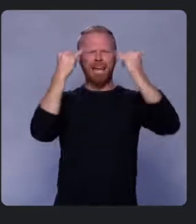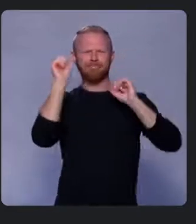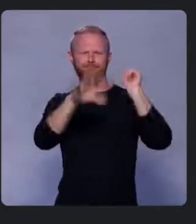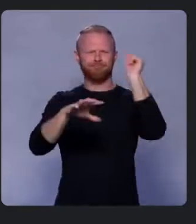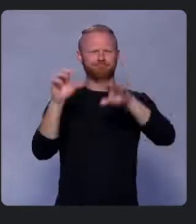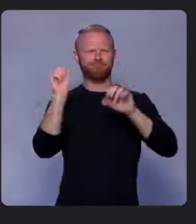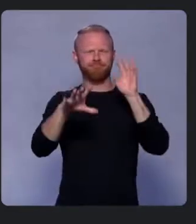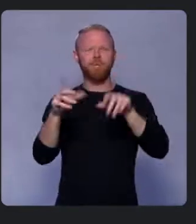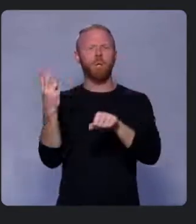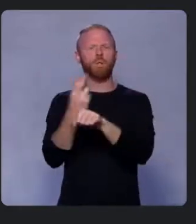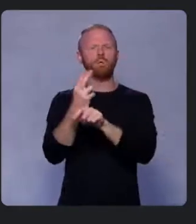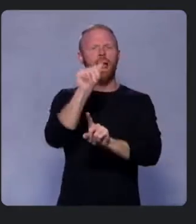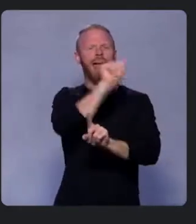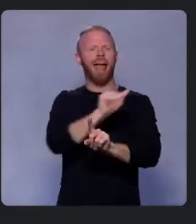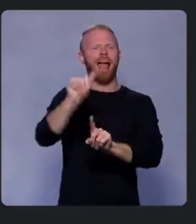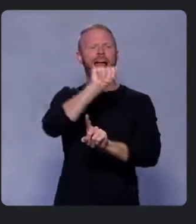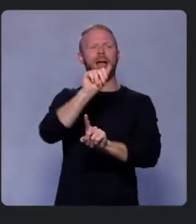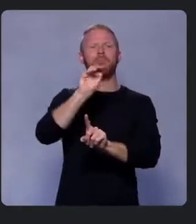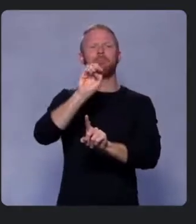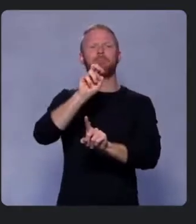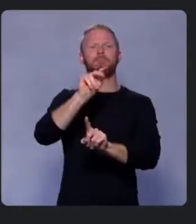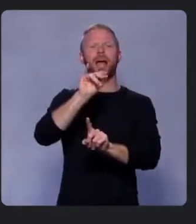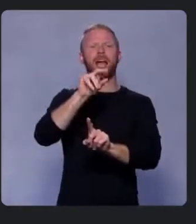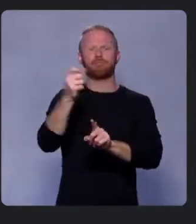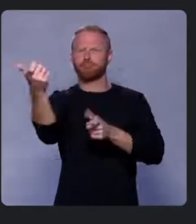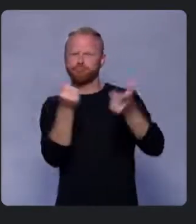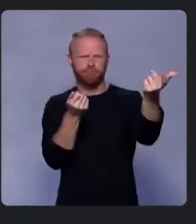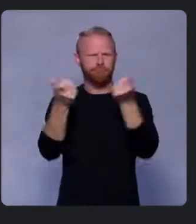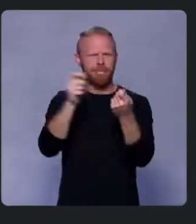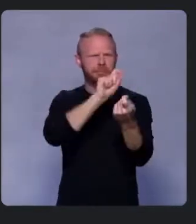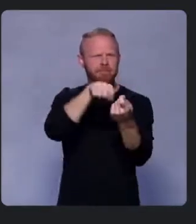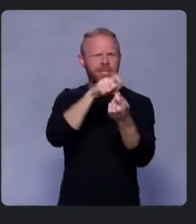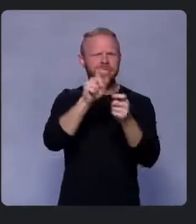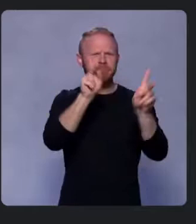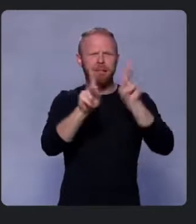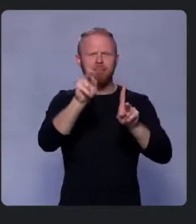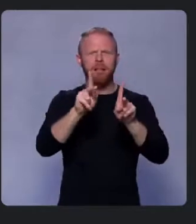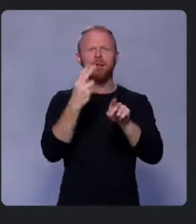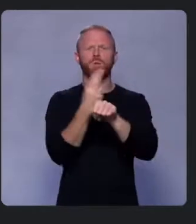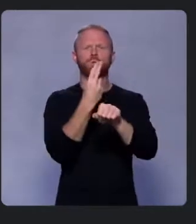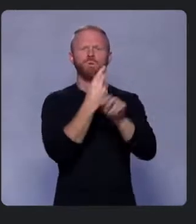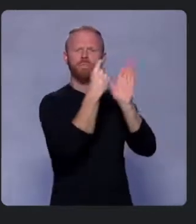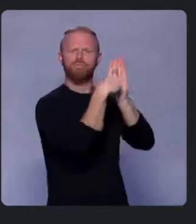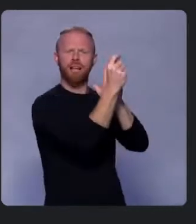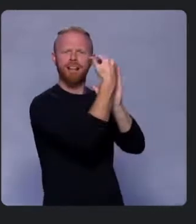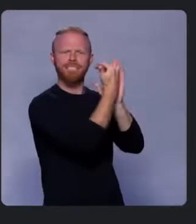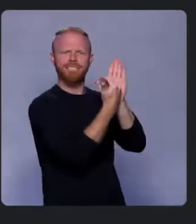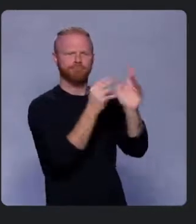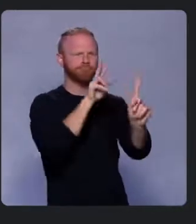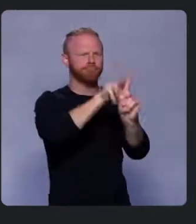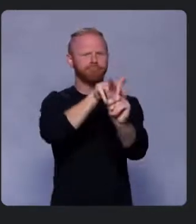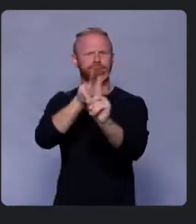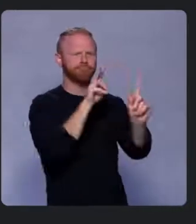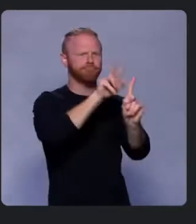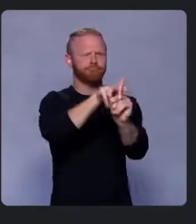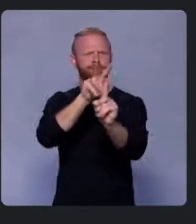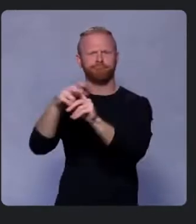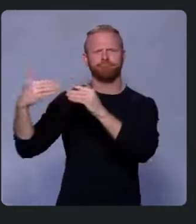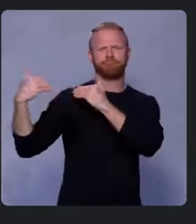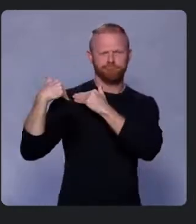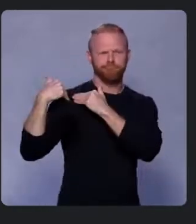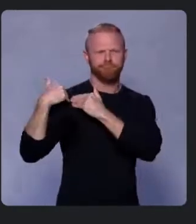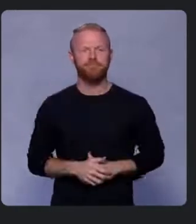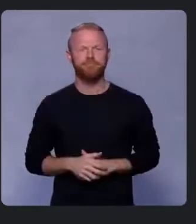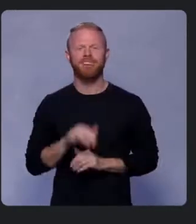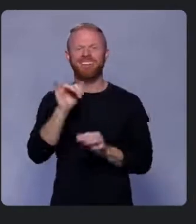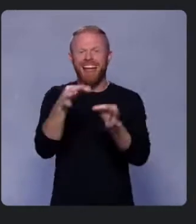app mentions, he pulls in the right people and generates a checklist to assign action items. These simple actions